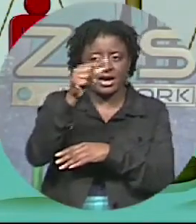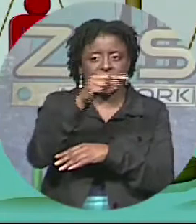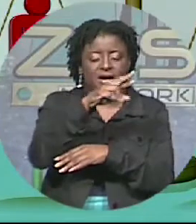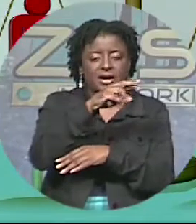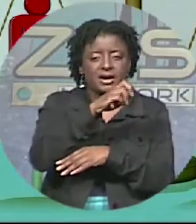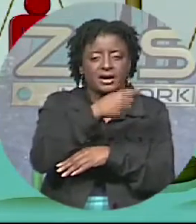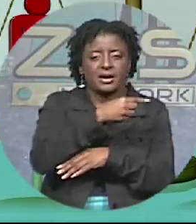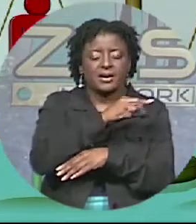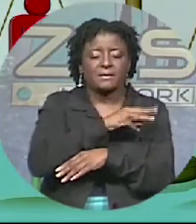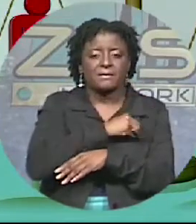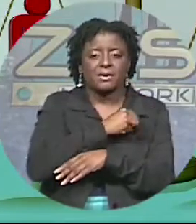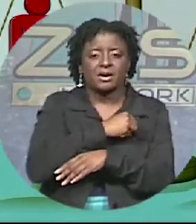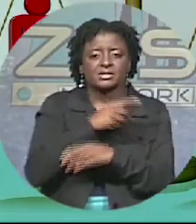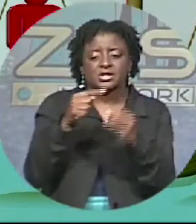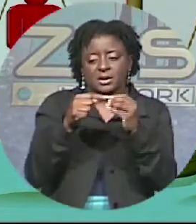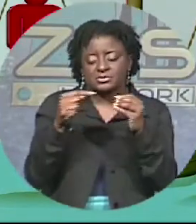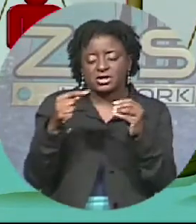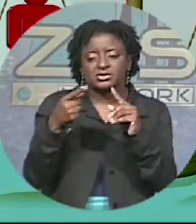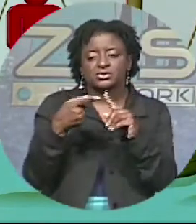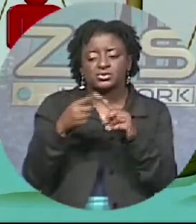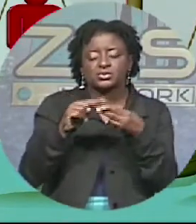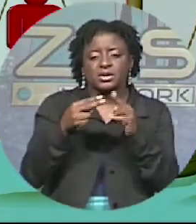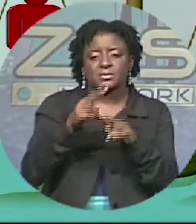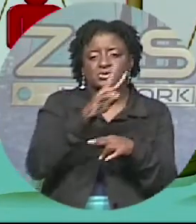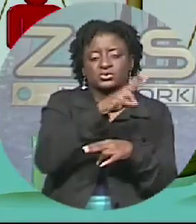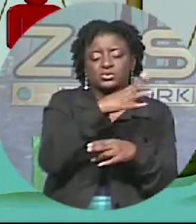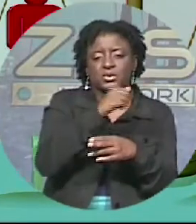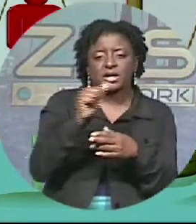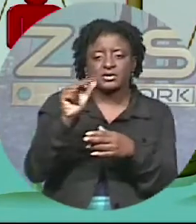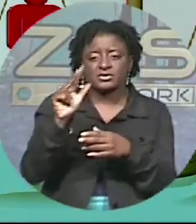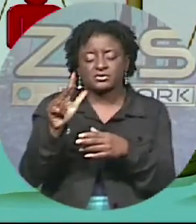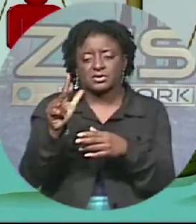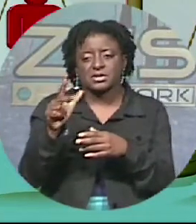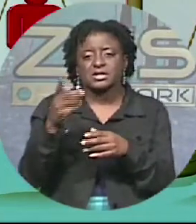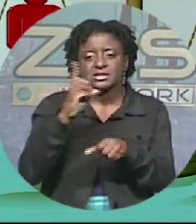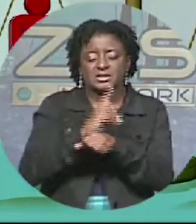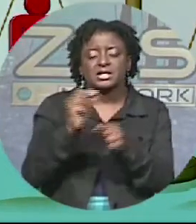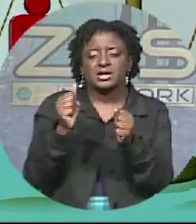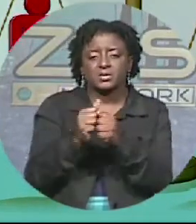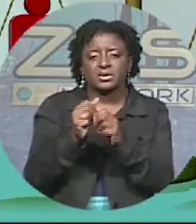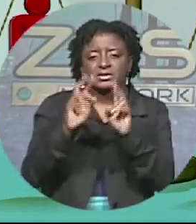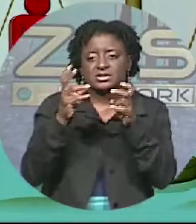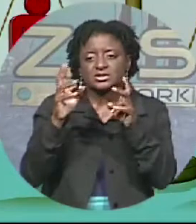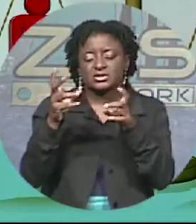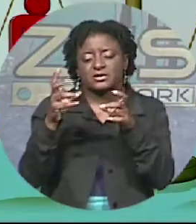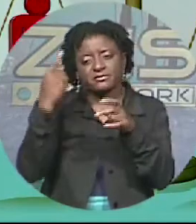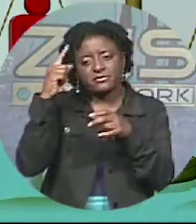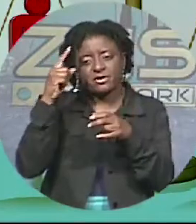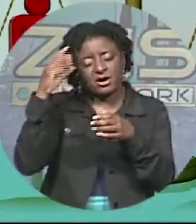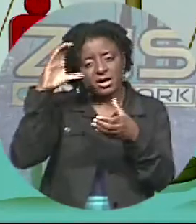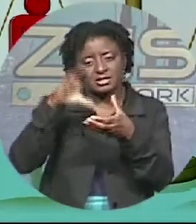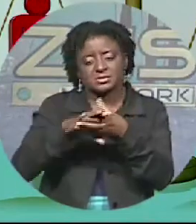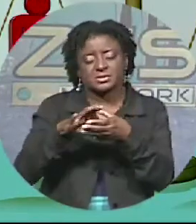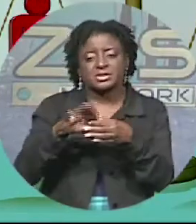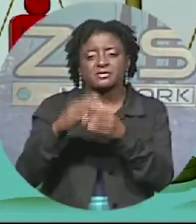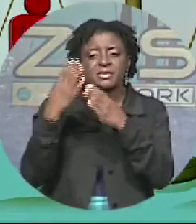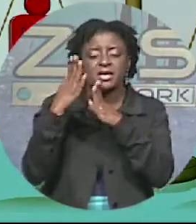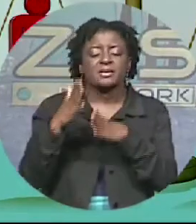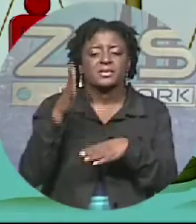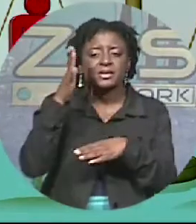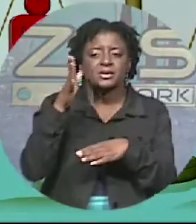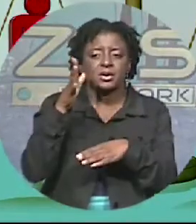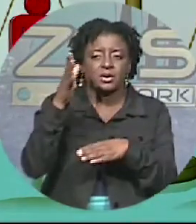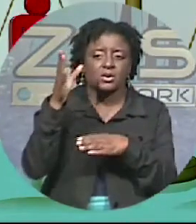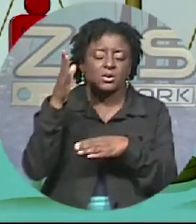the Gender Equality Compendium, which deal with citizenship for the husbands of Bahamian women and the inclusion of the word sex,